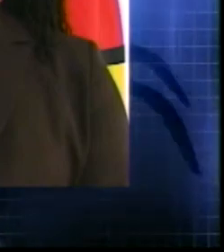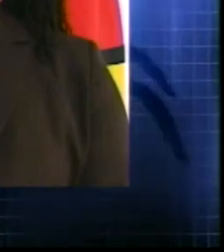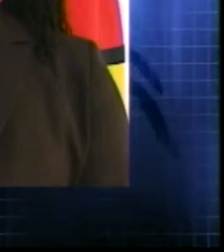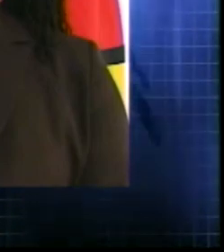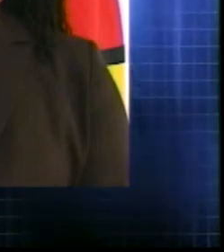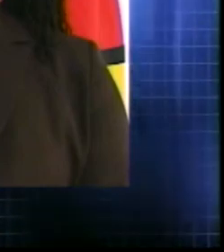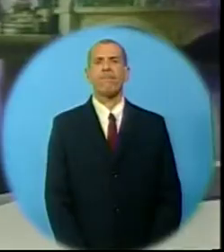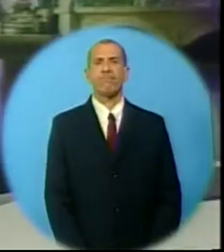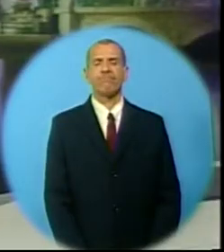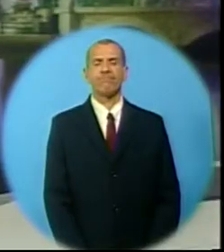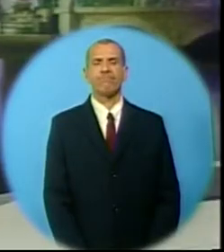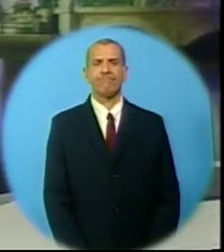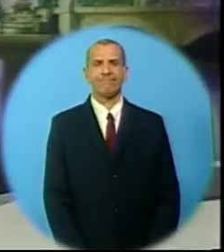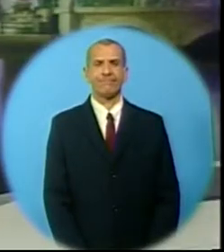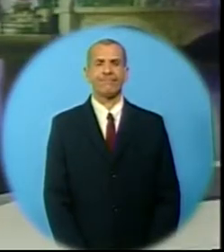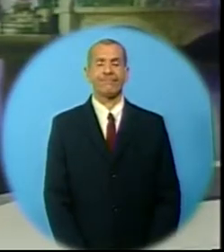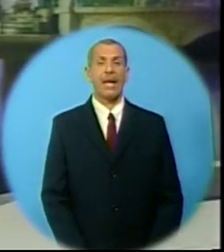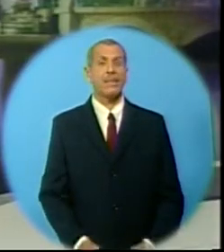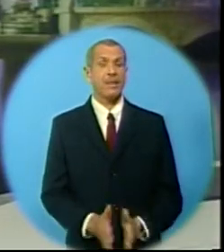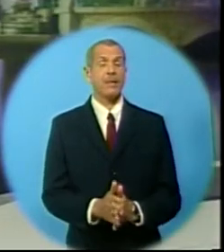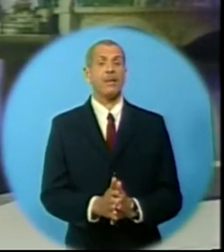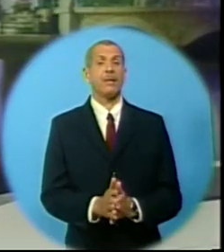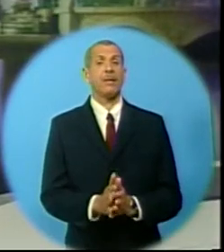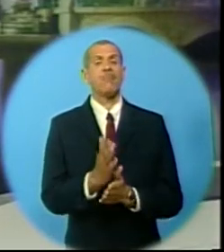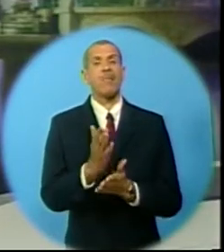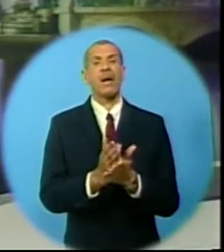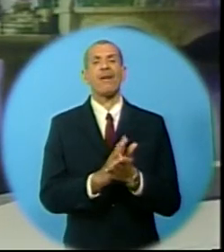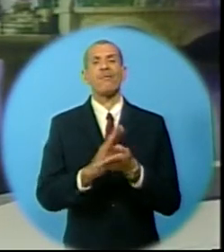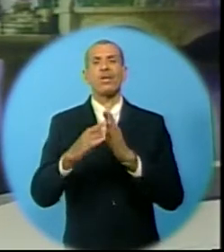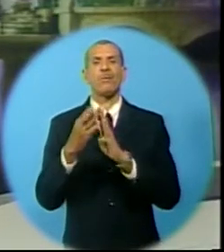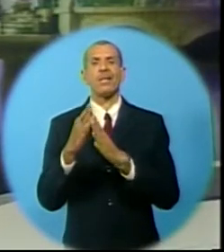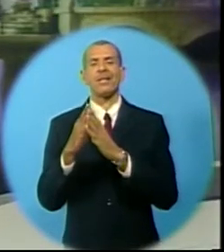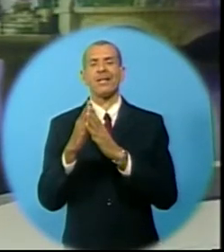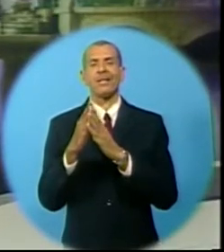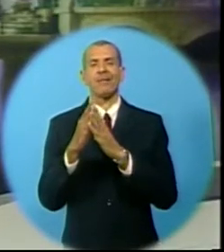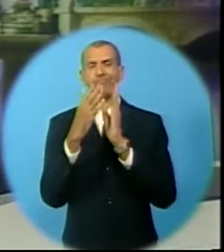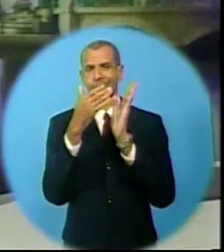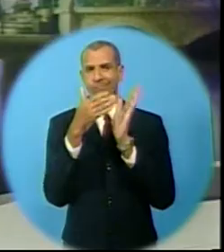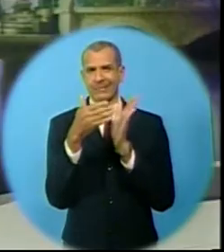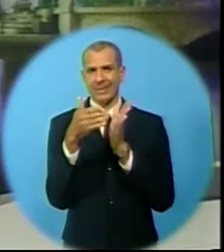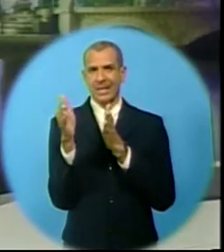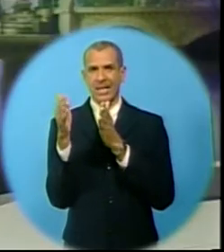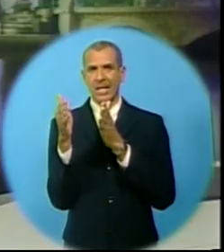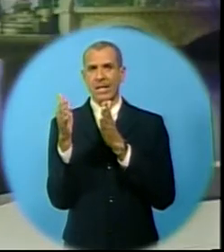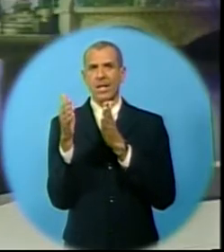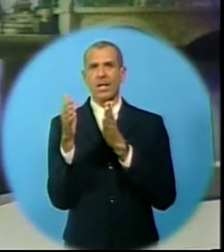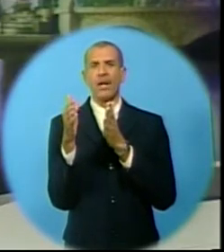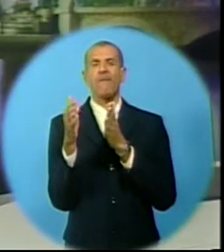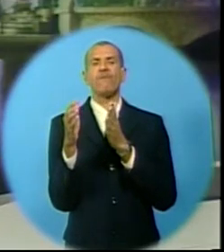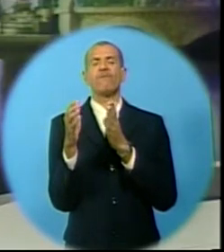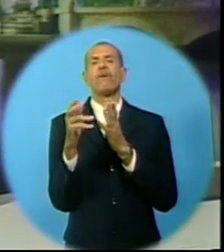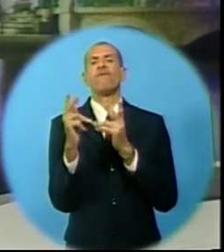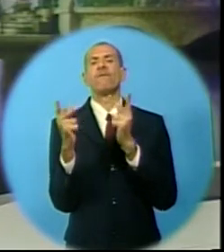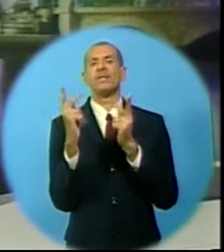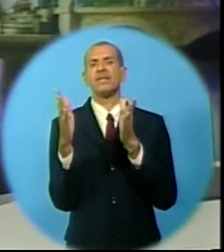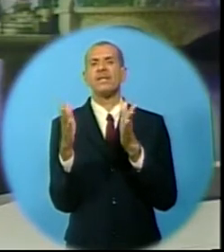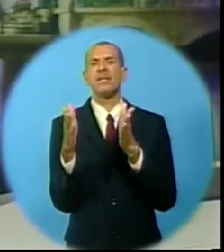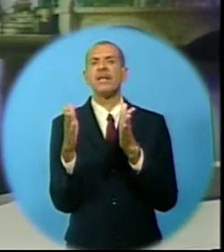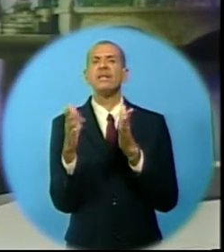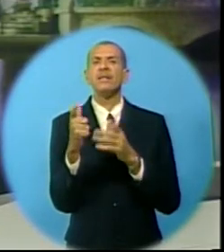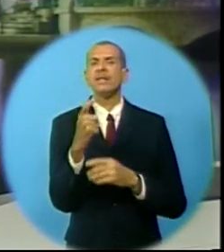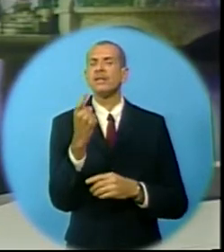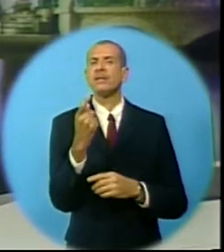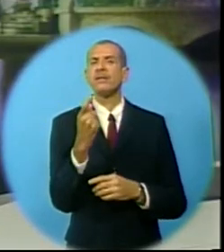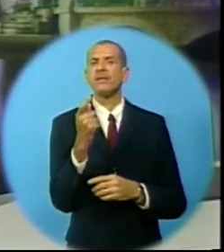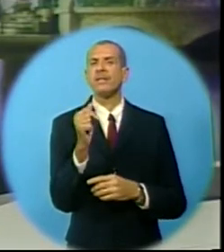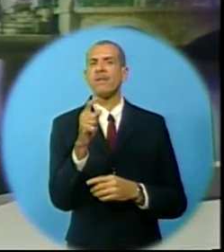CARIFESTA. As part of its community-based tourism project, Taste Tour Treasure, Come a Visitor Leave a Philippine, the